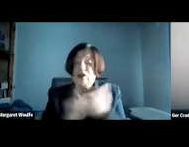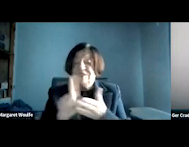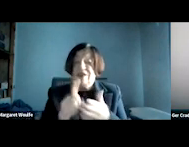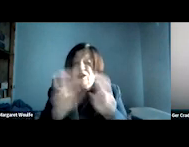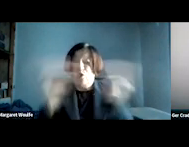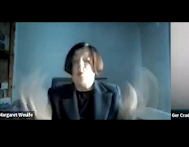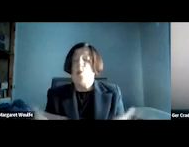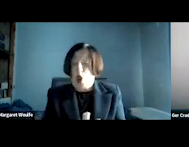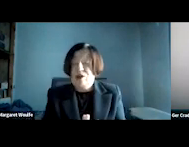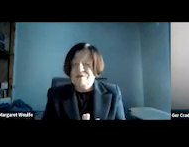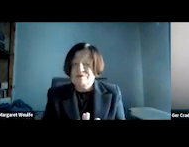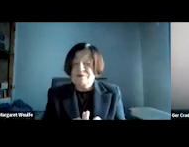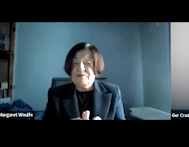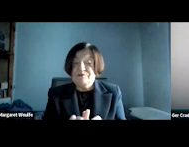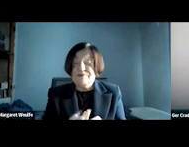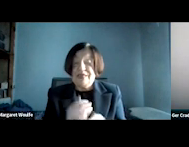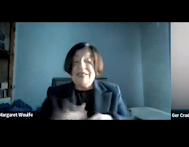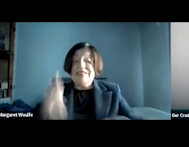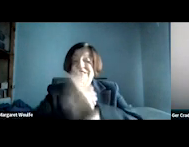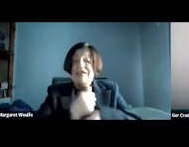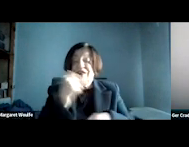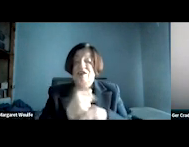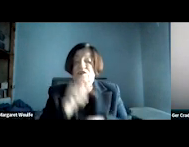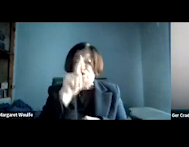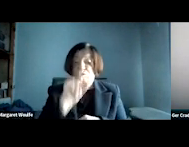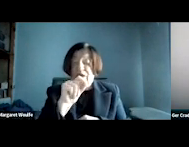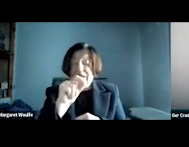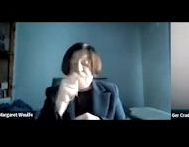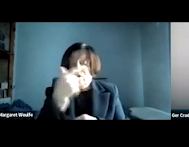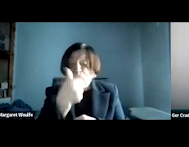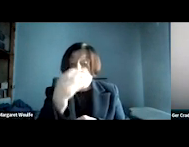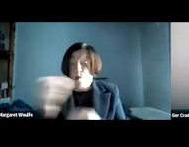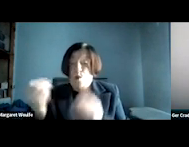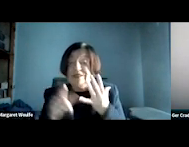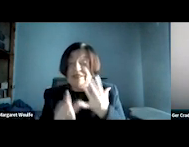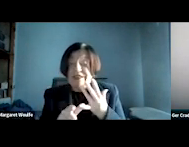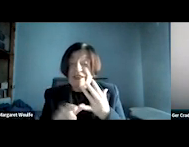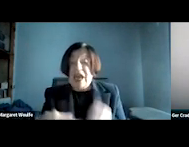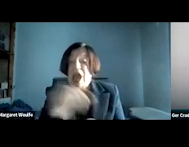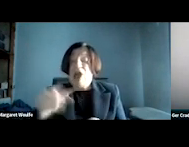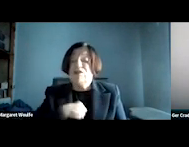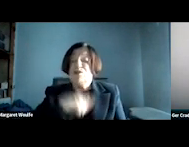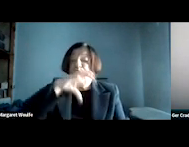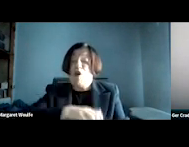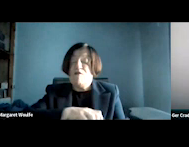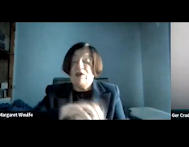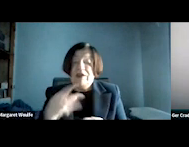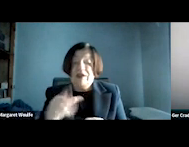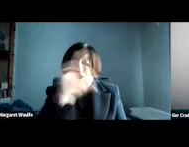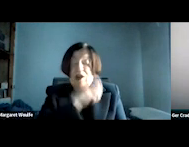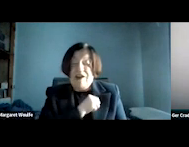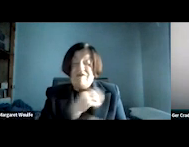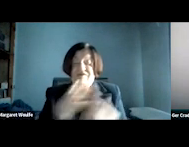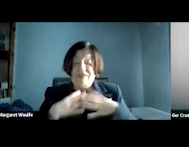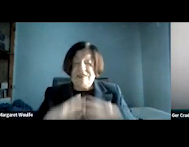world, set up in 2007. The areas that we cover is looking at the